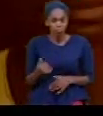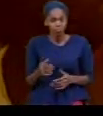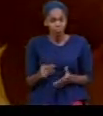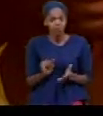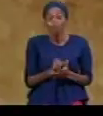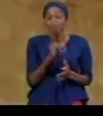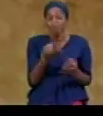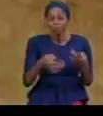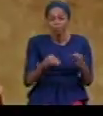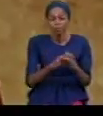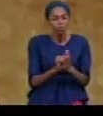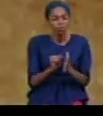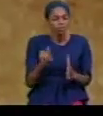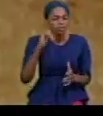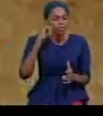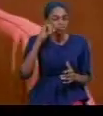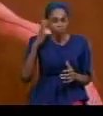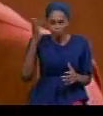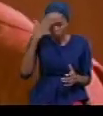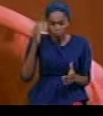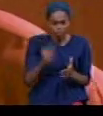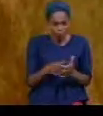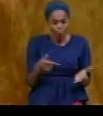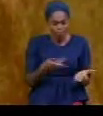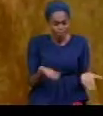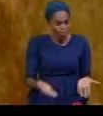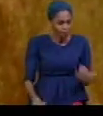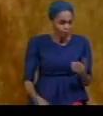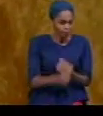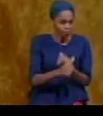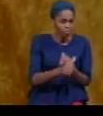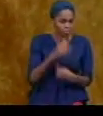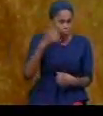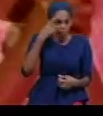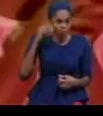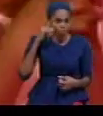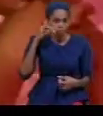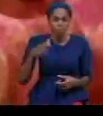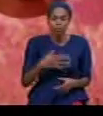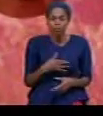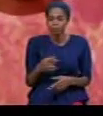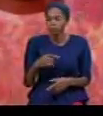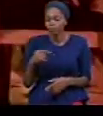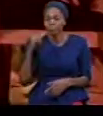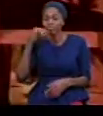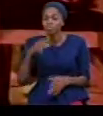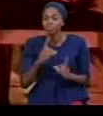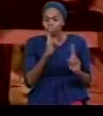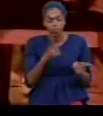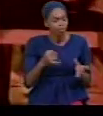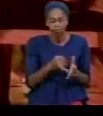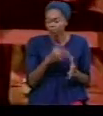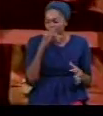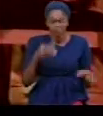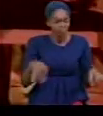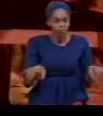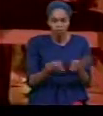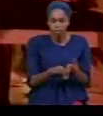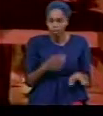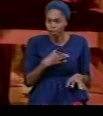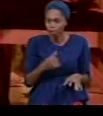know the kind of canal that she is in. Good. It is not necessary. You only die in our canal.